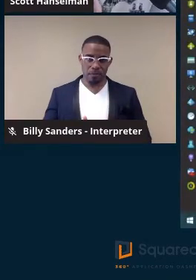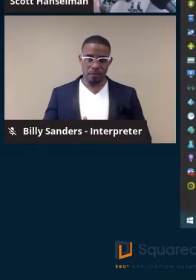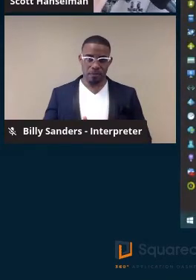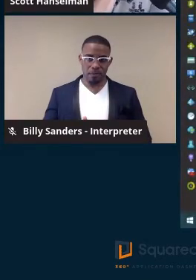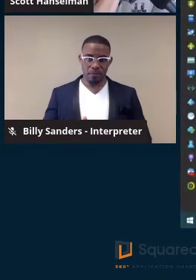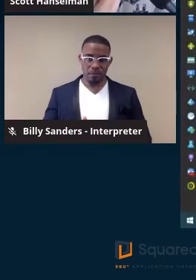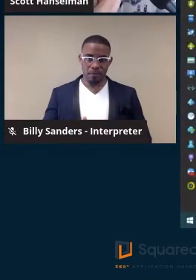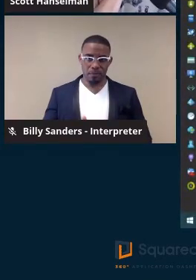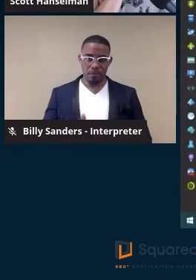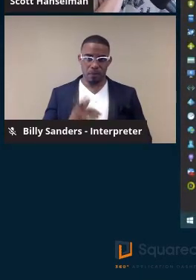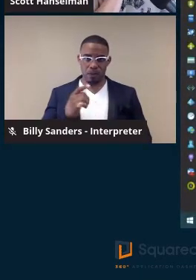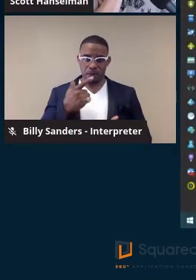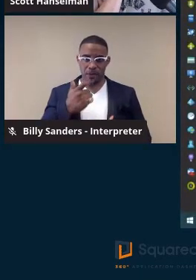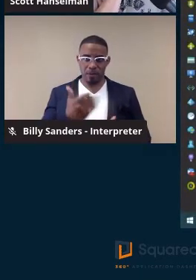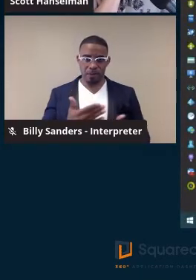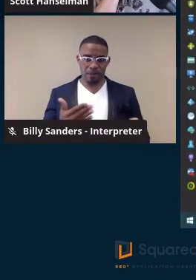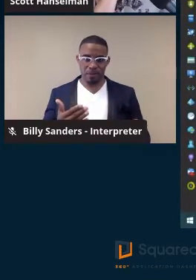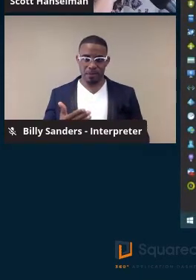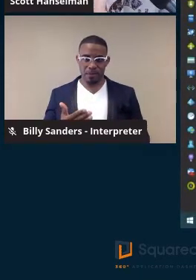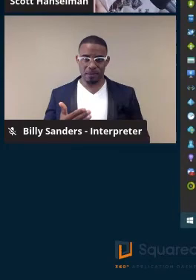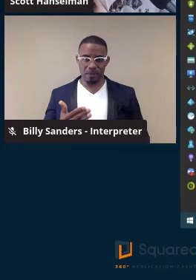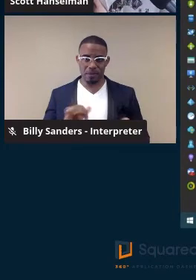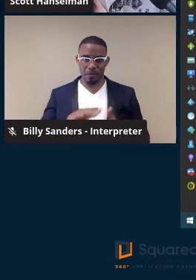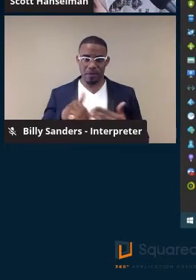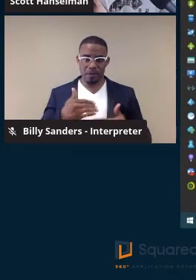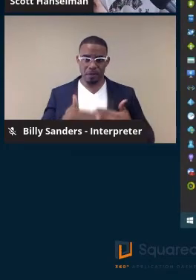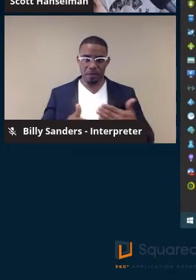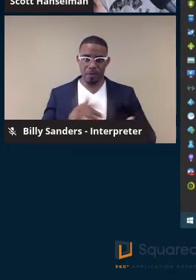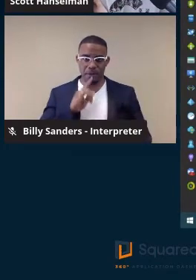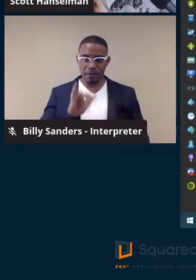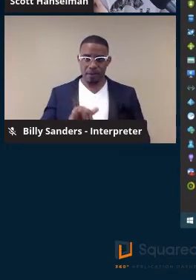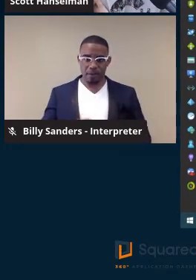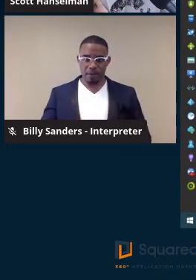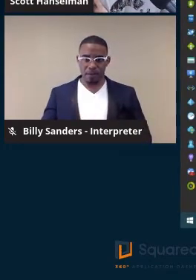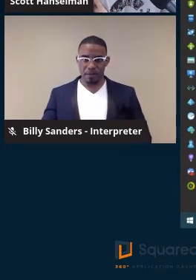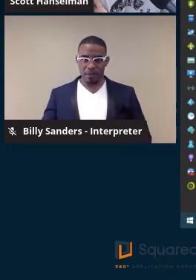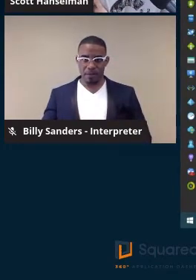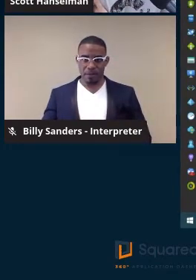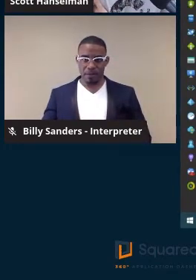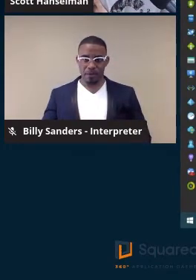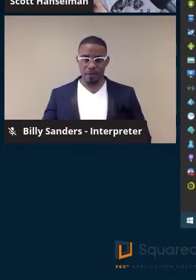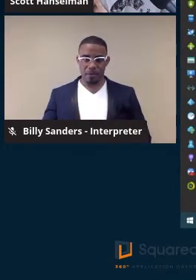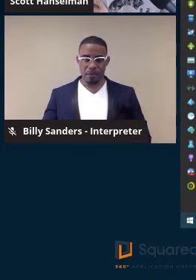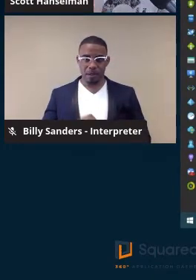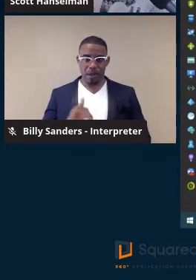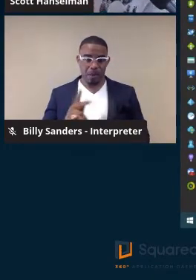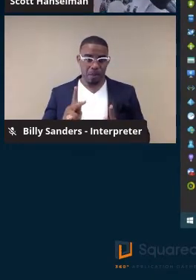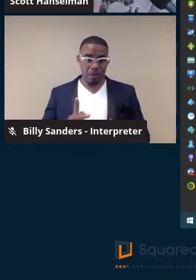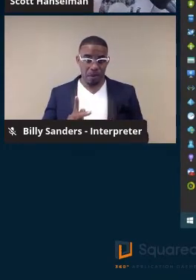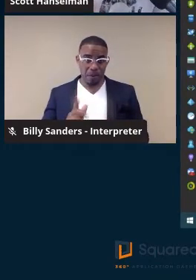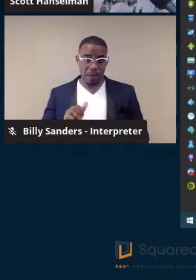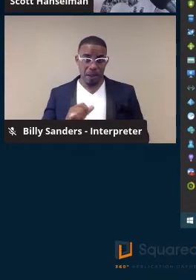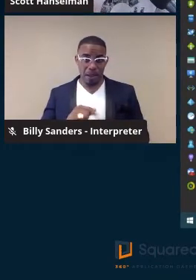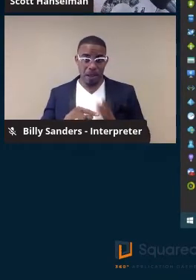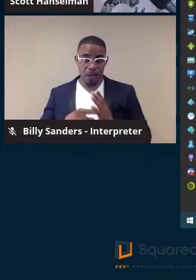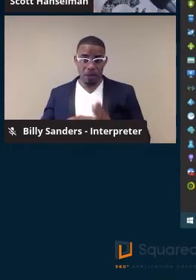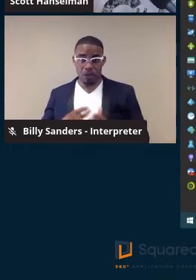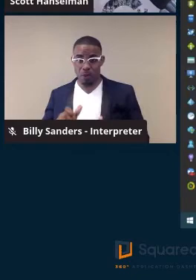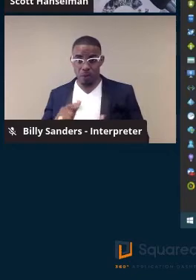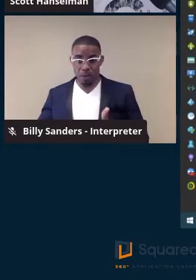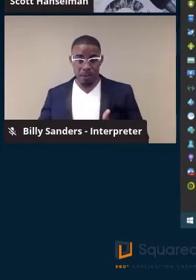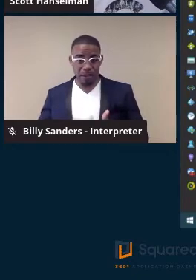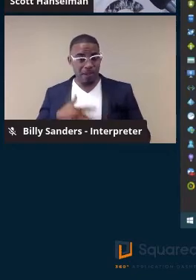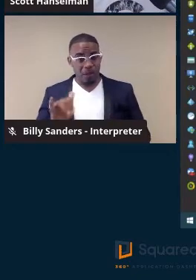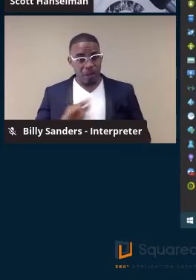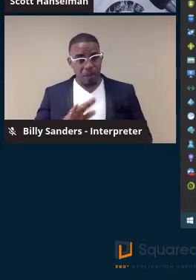One of the interesting things about this entire process is that I'm just one person. But as I show you all of this, it feels like